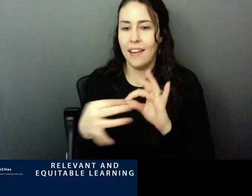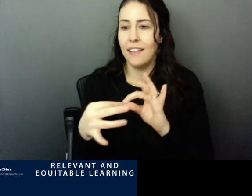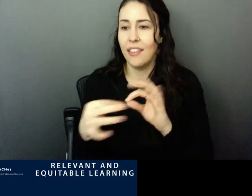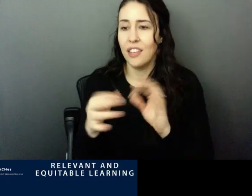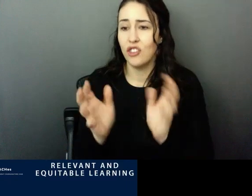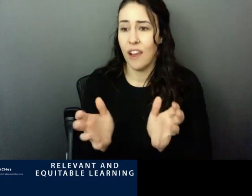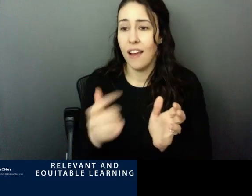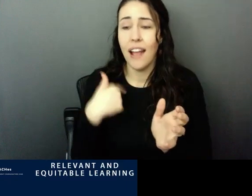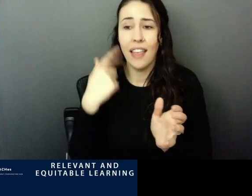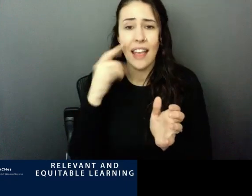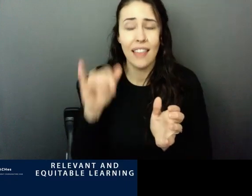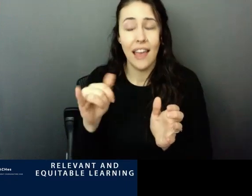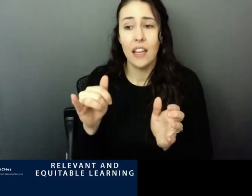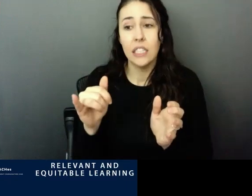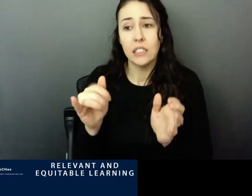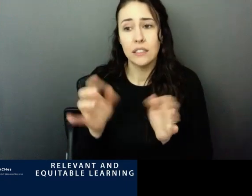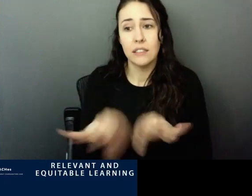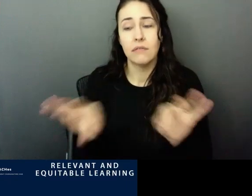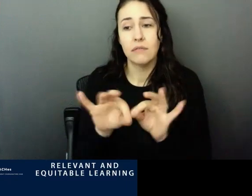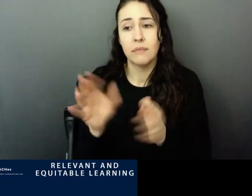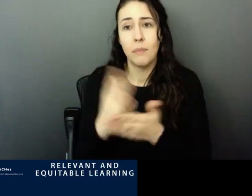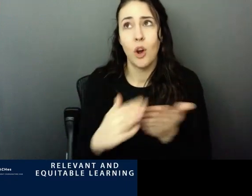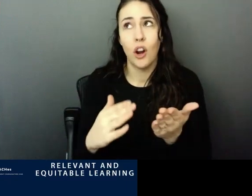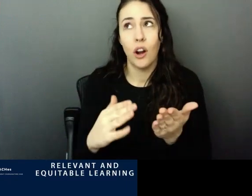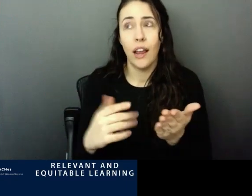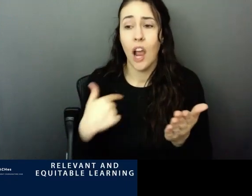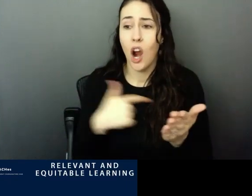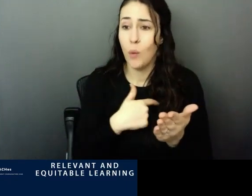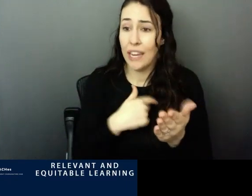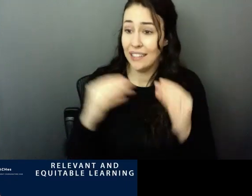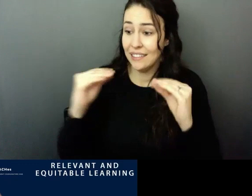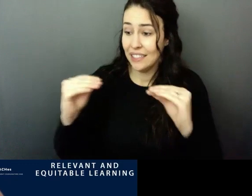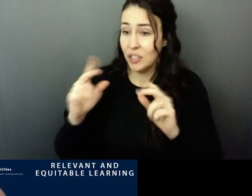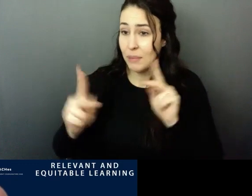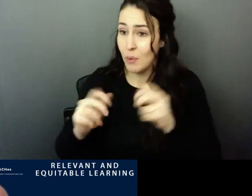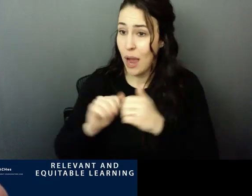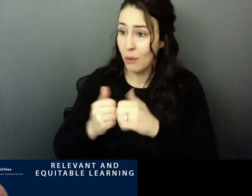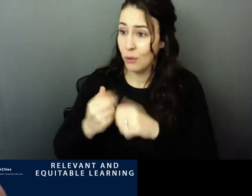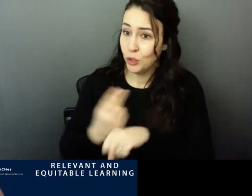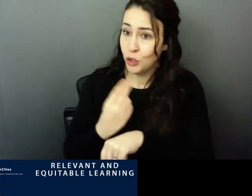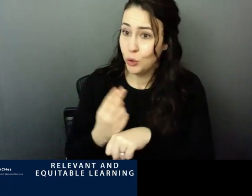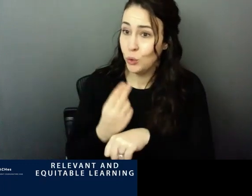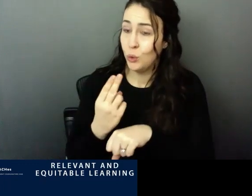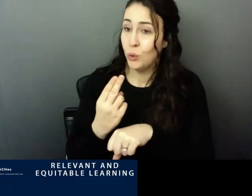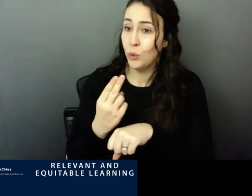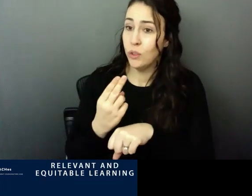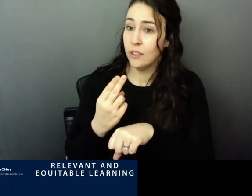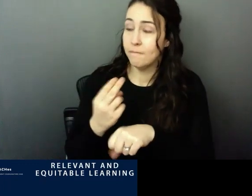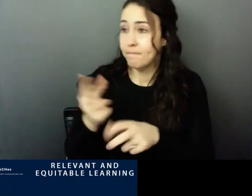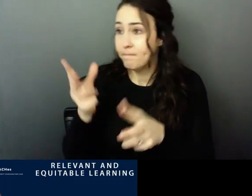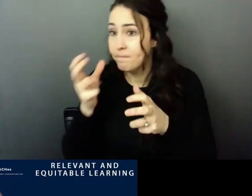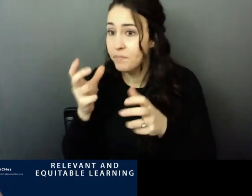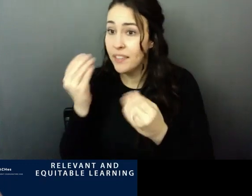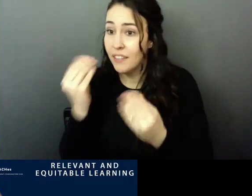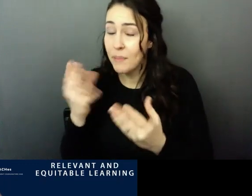key aspect of things is, you know, are we teaching people how to utilize, get information and learn something? Or are we teaching them to